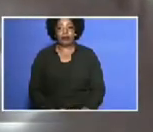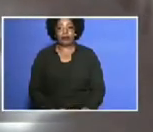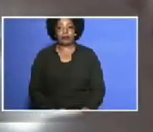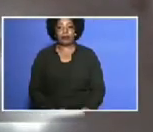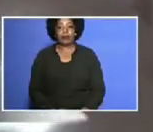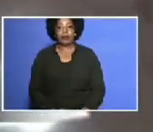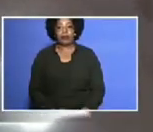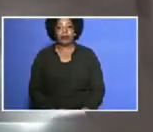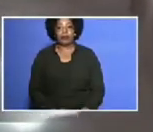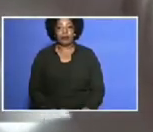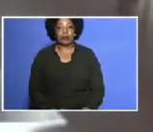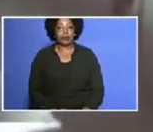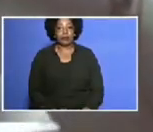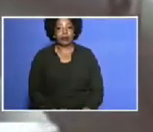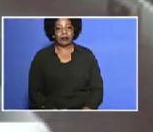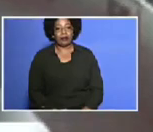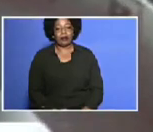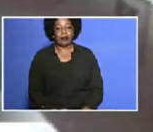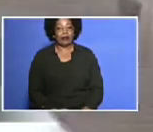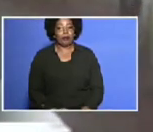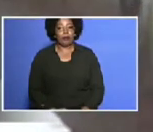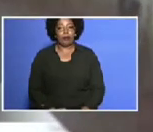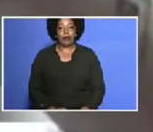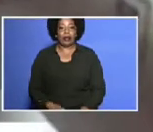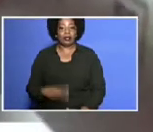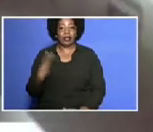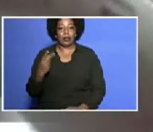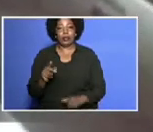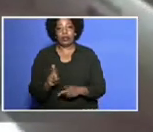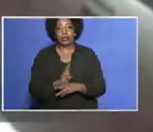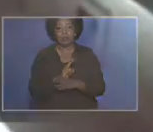also use this operations center